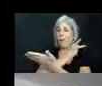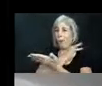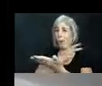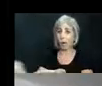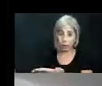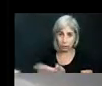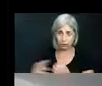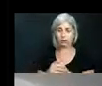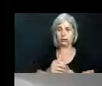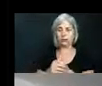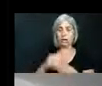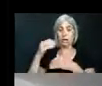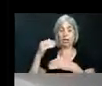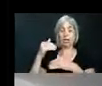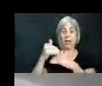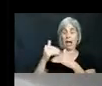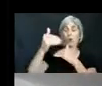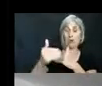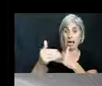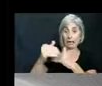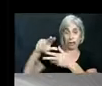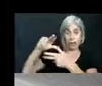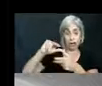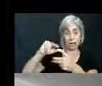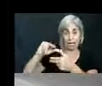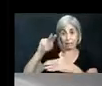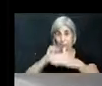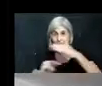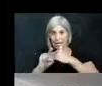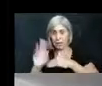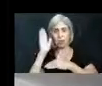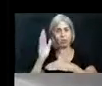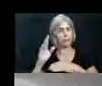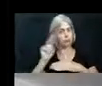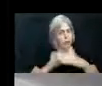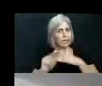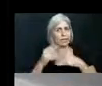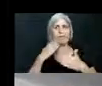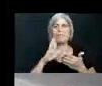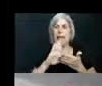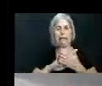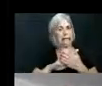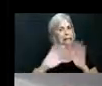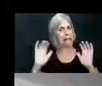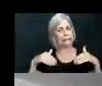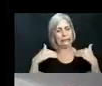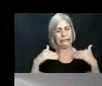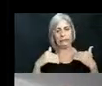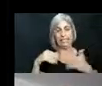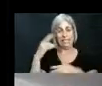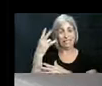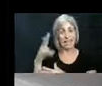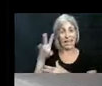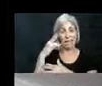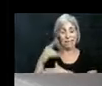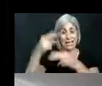next hurricane season is predicted to be a particularly bad one with, I think, if I remember correctly, 17 named